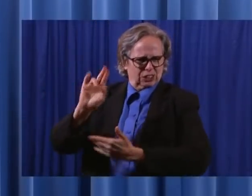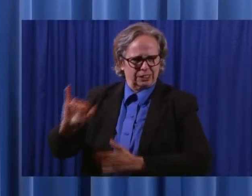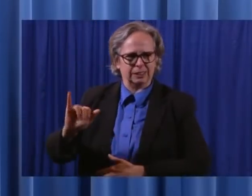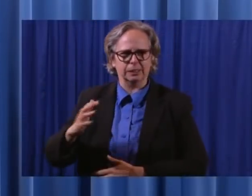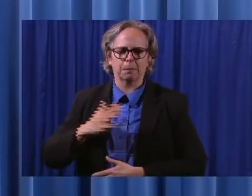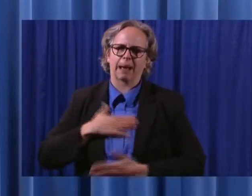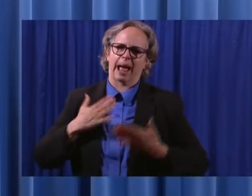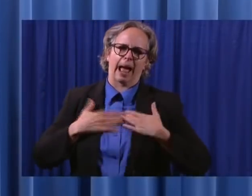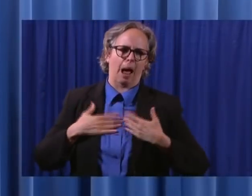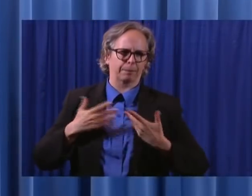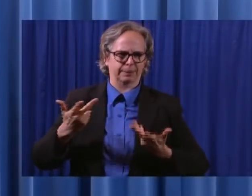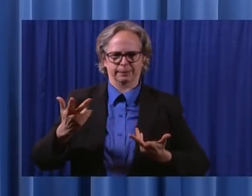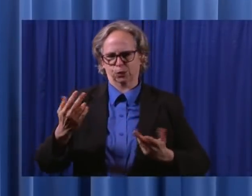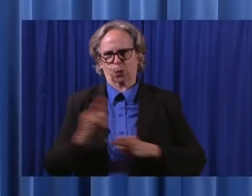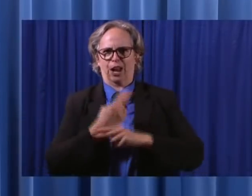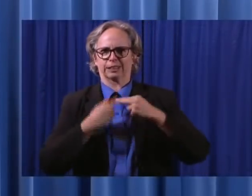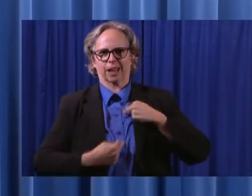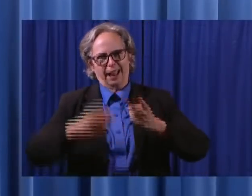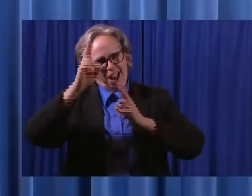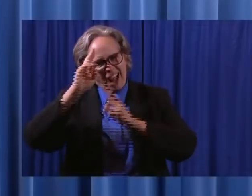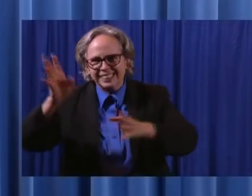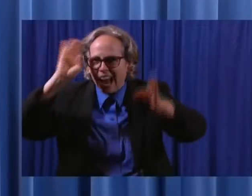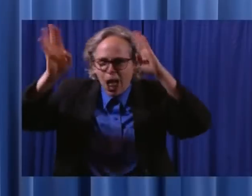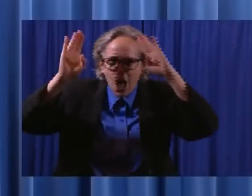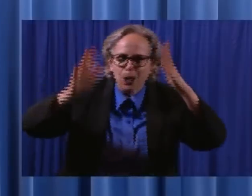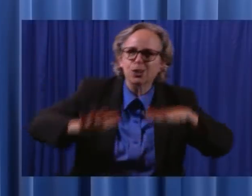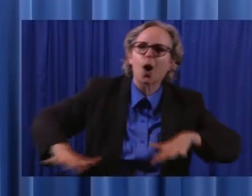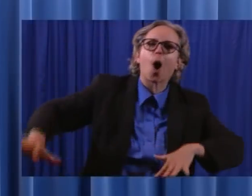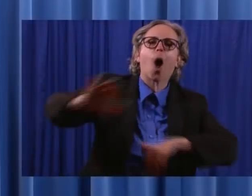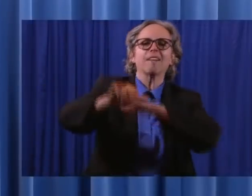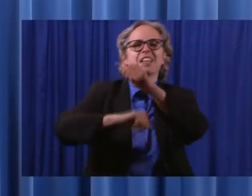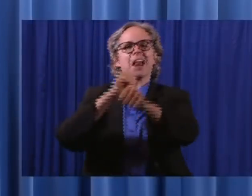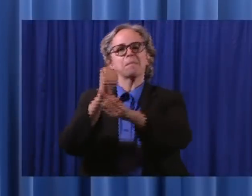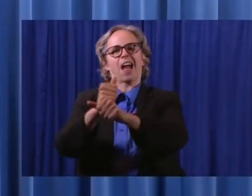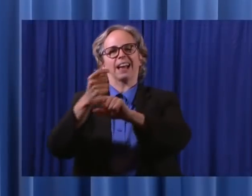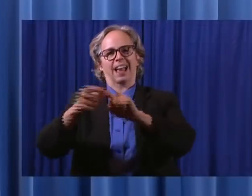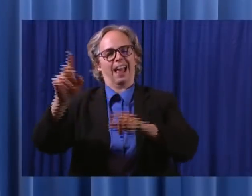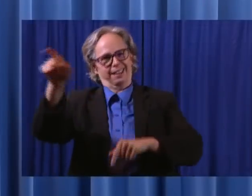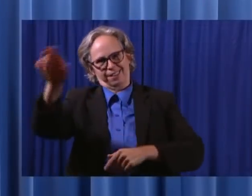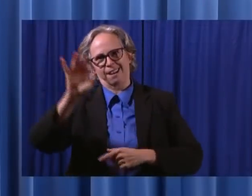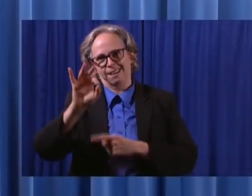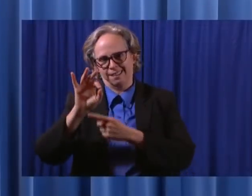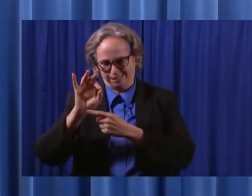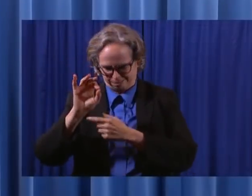happy to say hi to all the alumni.